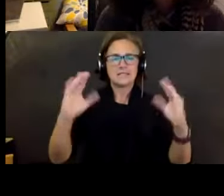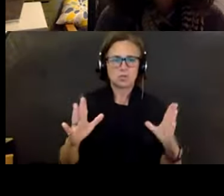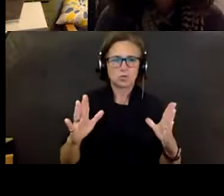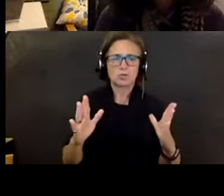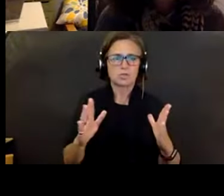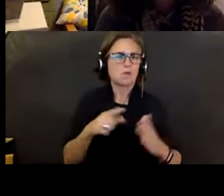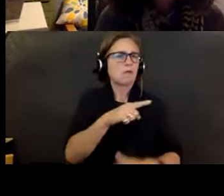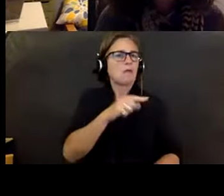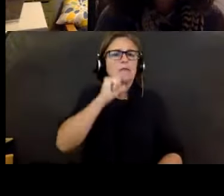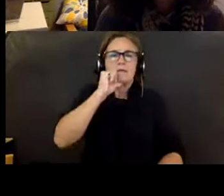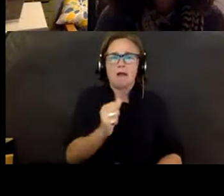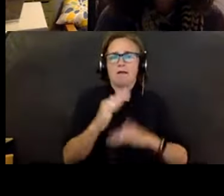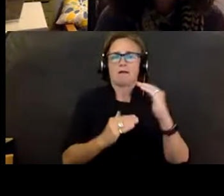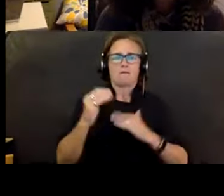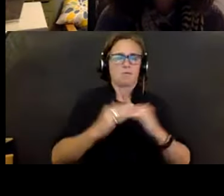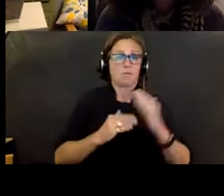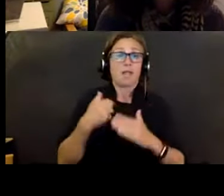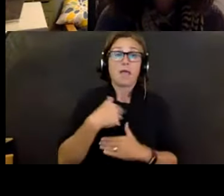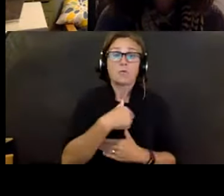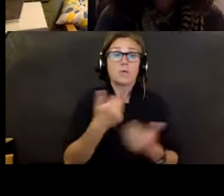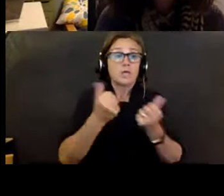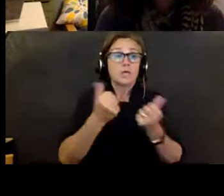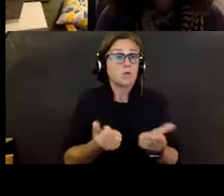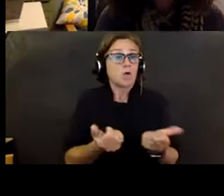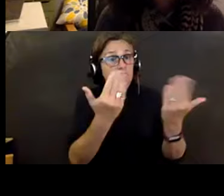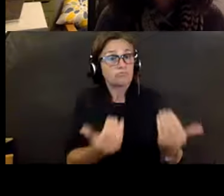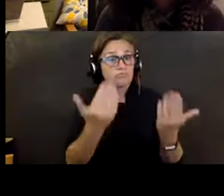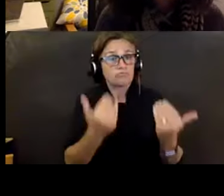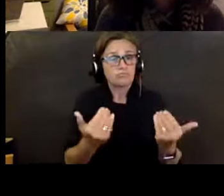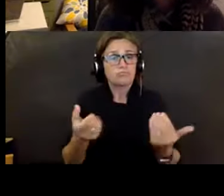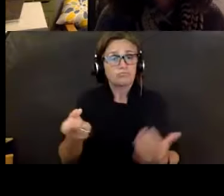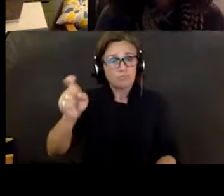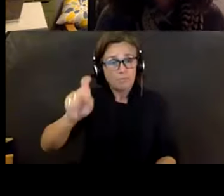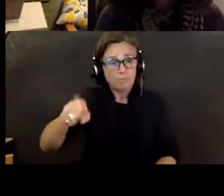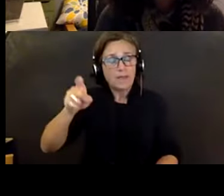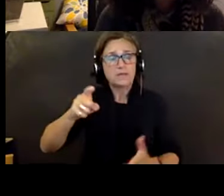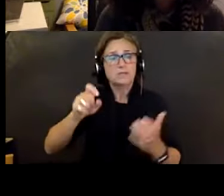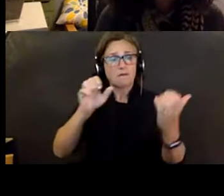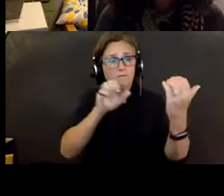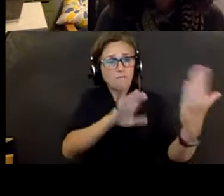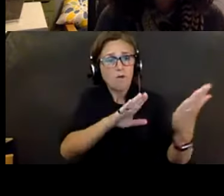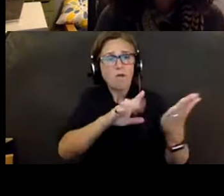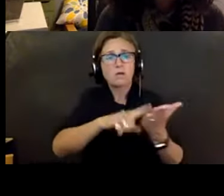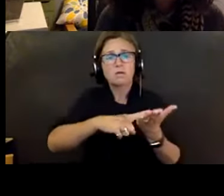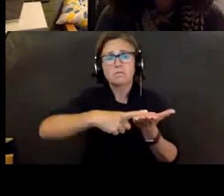having uncomfortable conversations, because I think that's at the root of a lot of this.